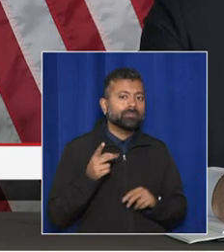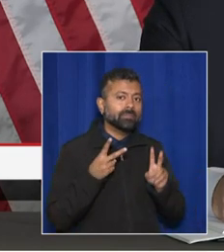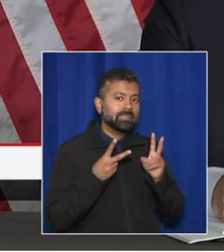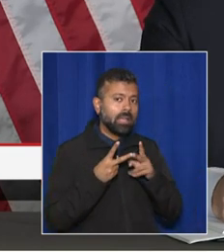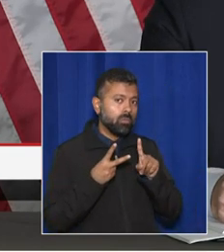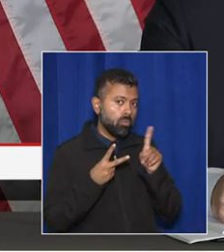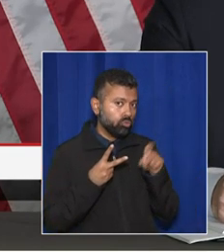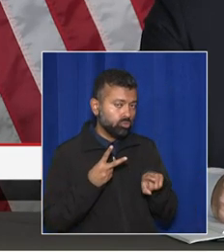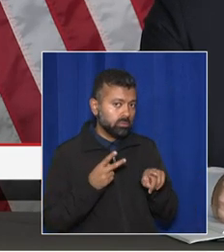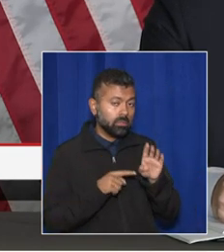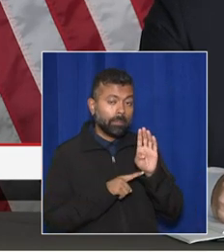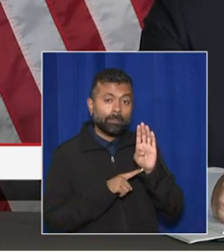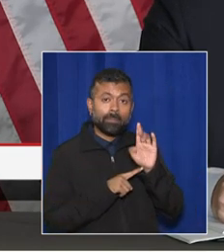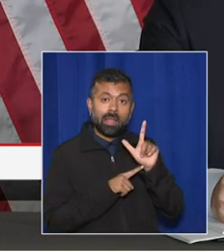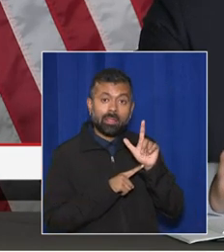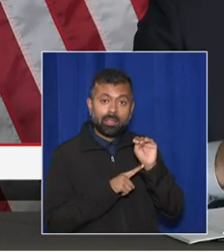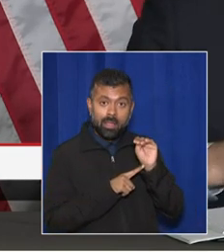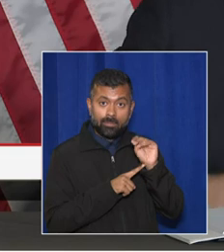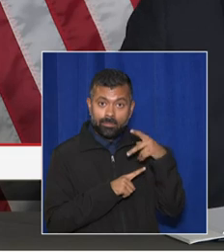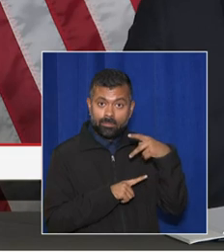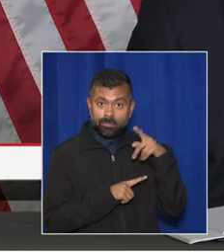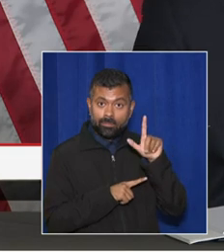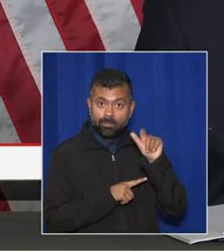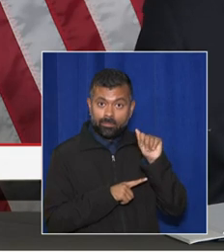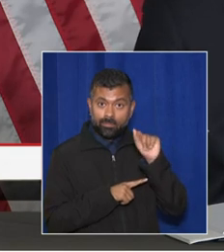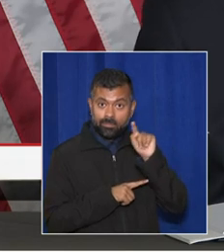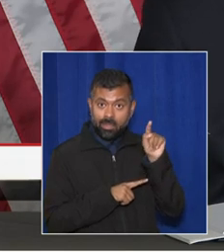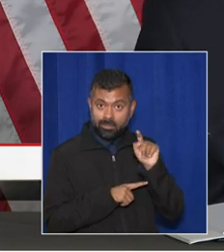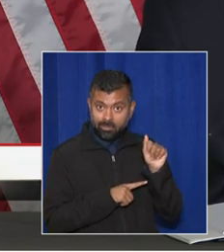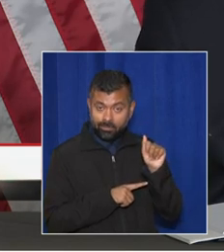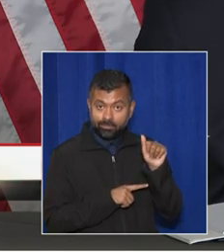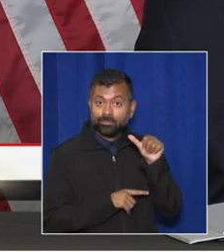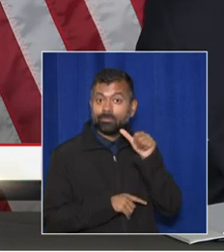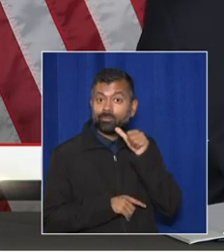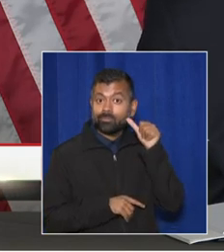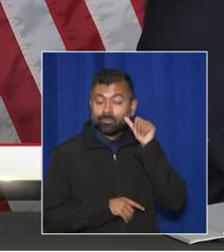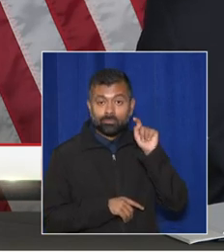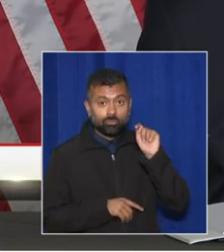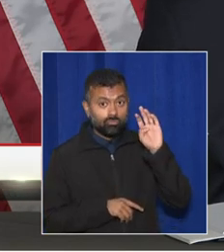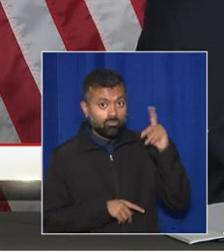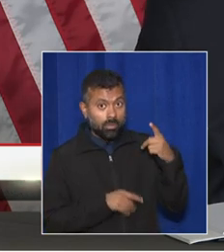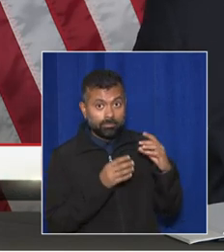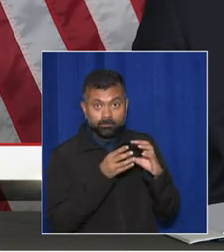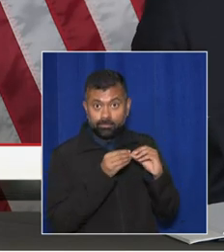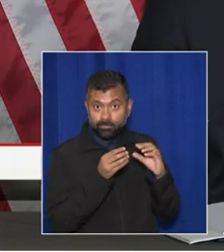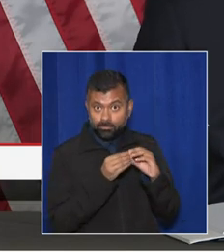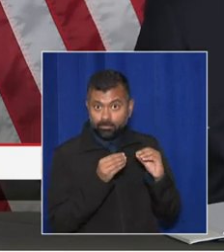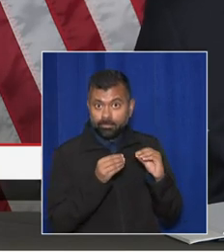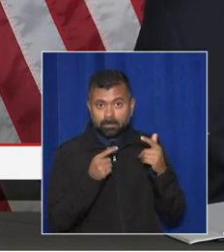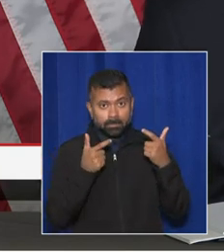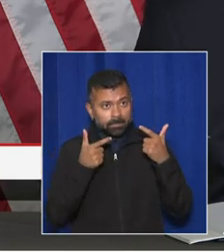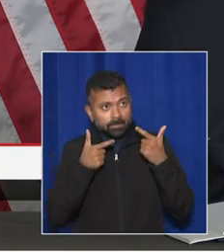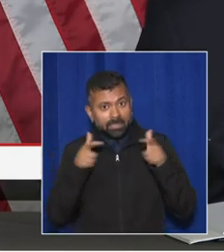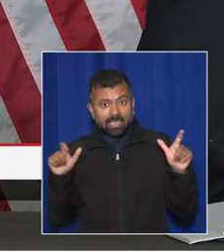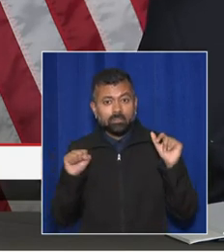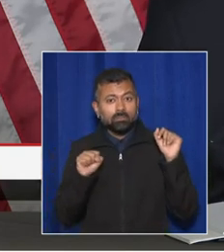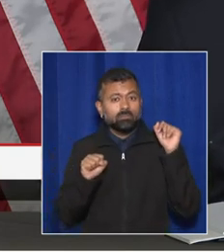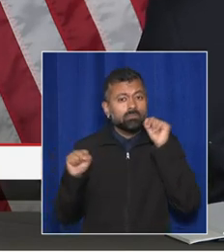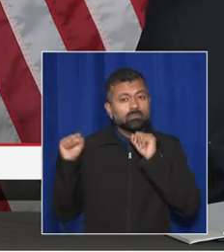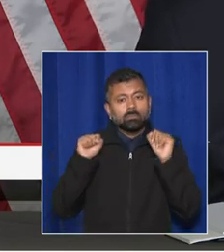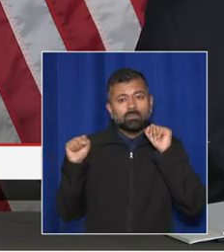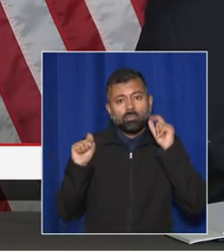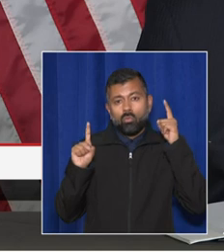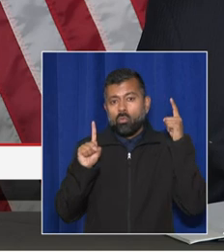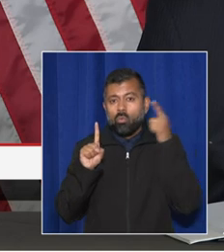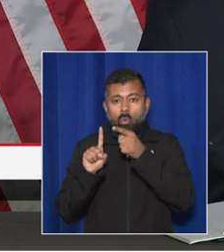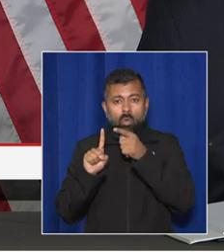that part of a broader strategy not to pick small fights, to compromise where you